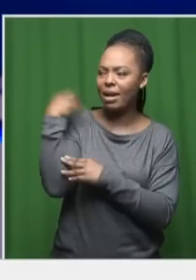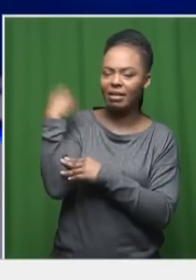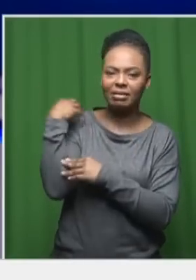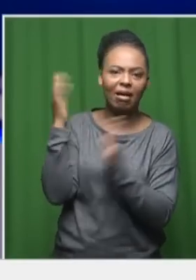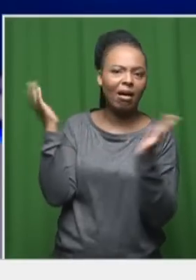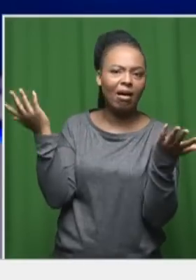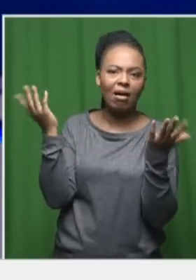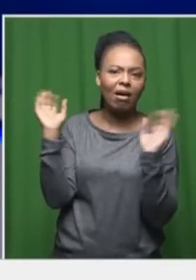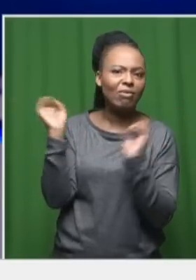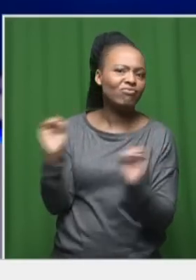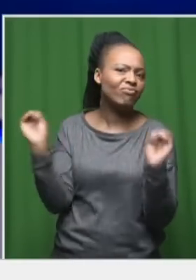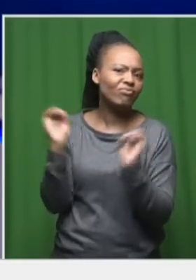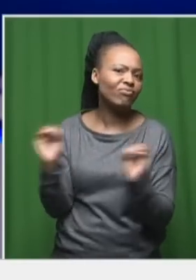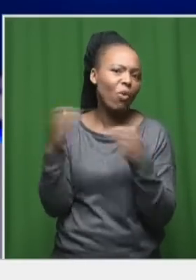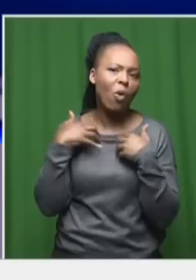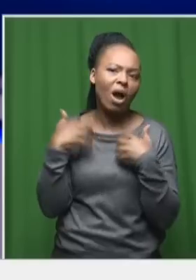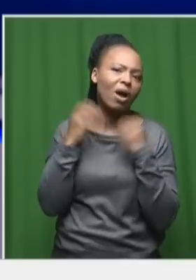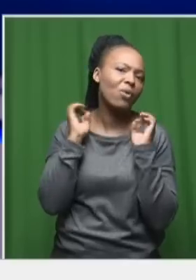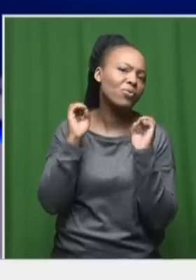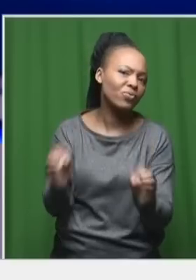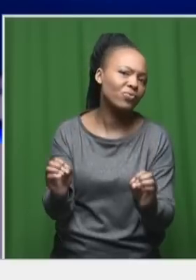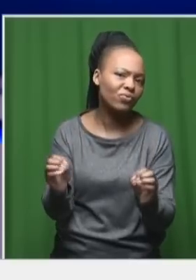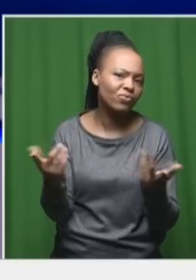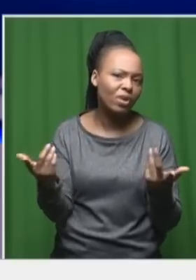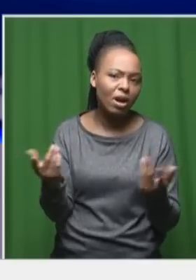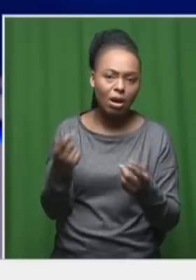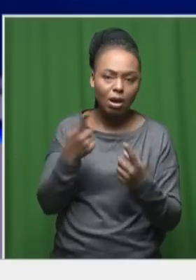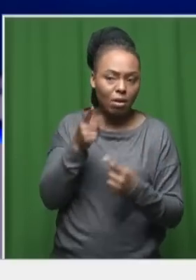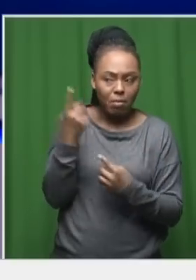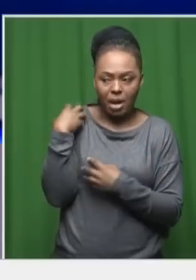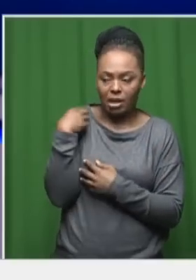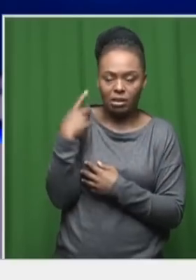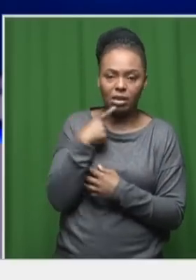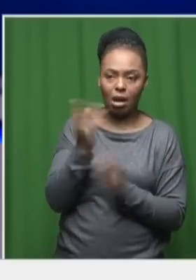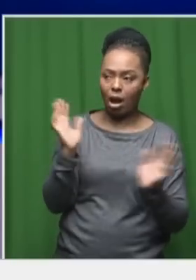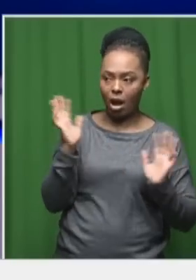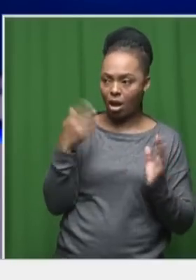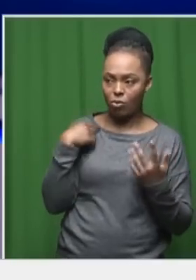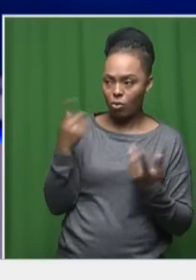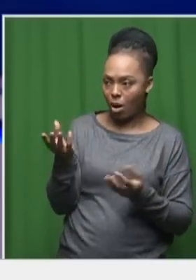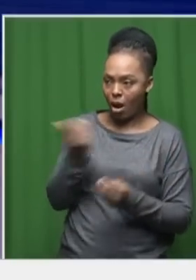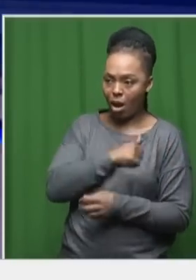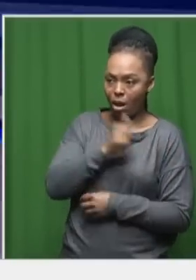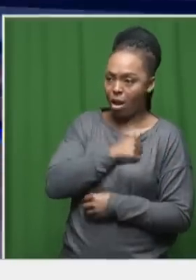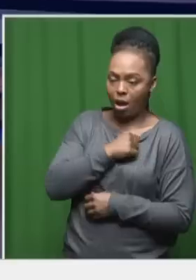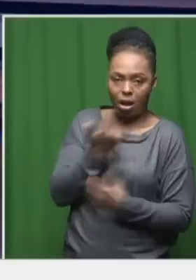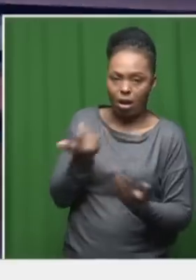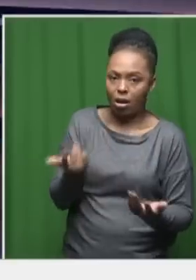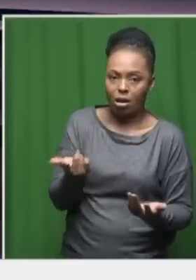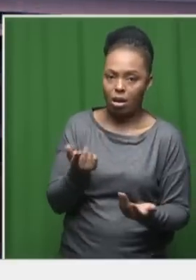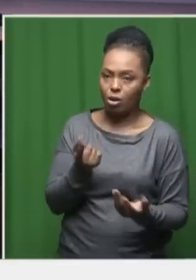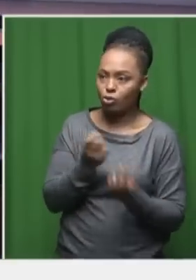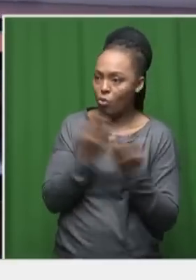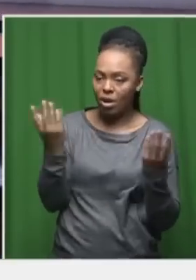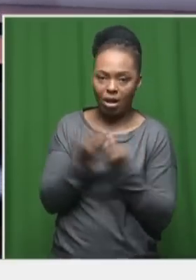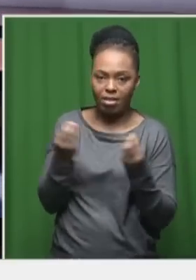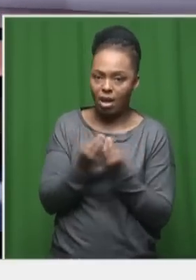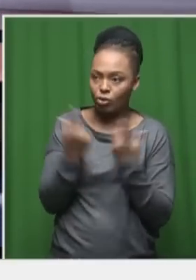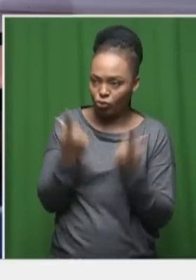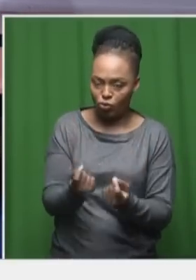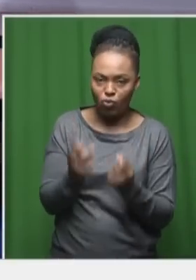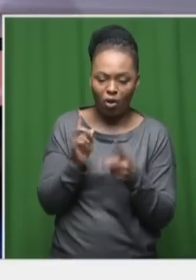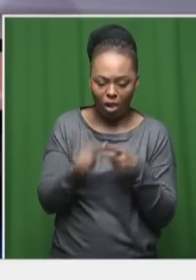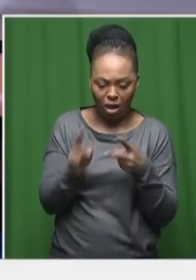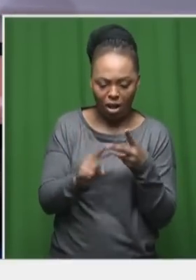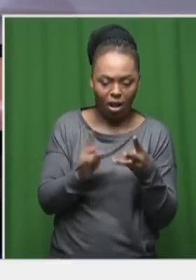like a cop-out. It's like saying, look, we found these privileges here, who are we to move them? Well, you've done so many things in this country, why not do this differently?